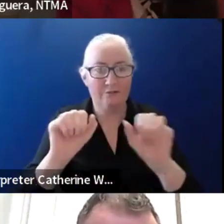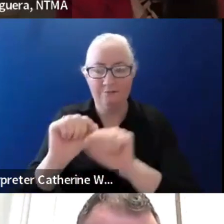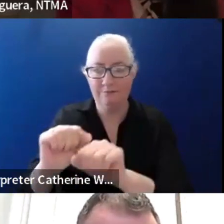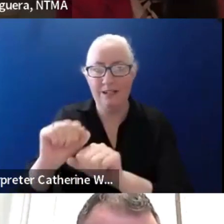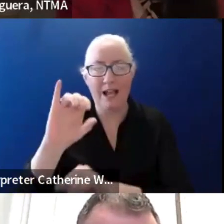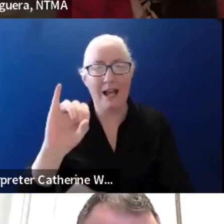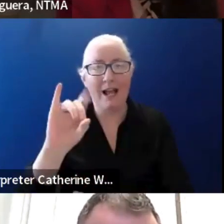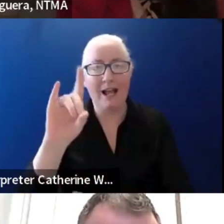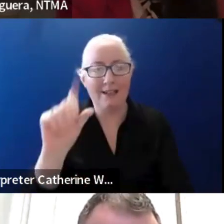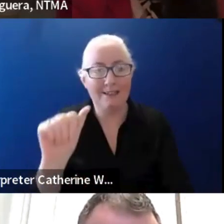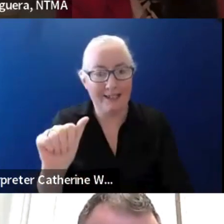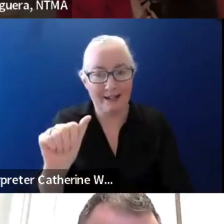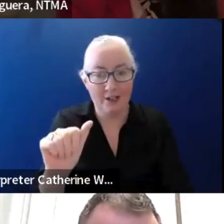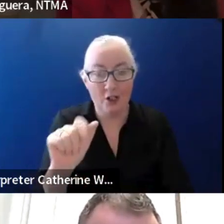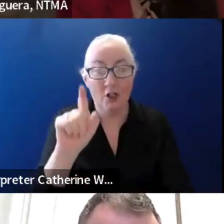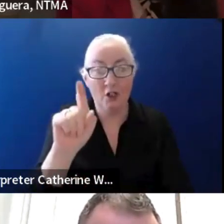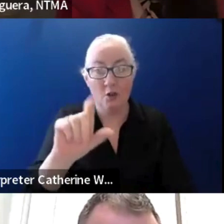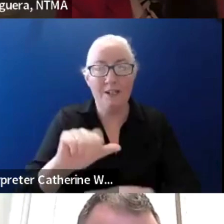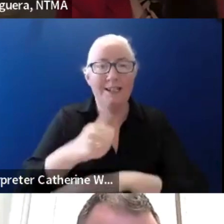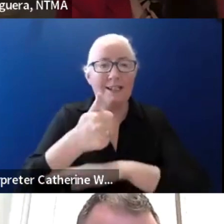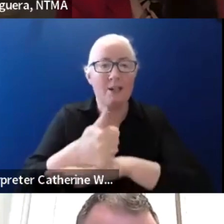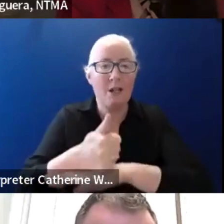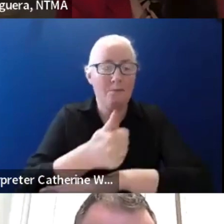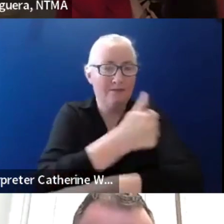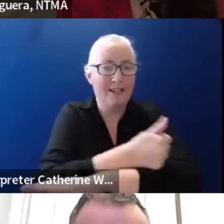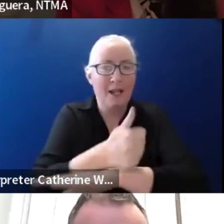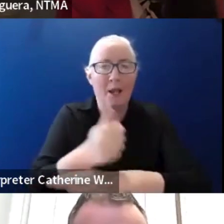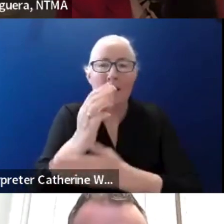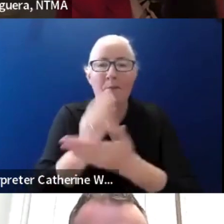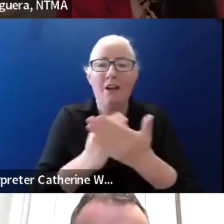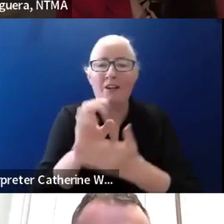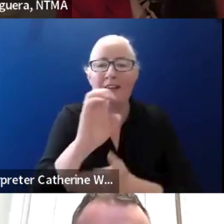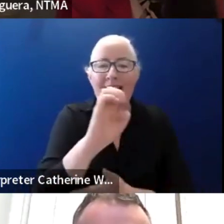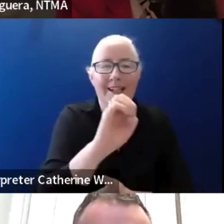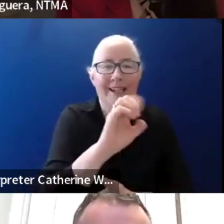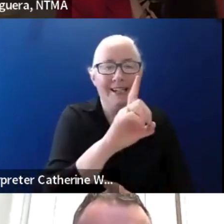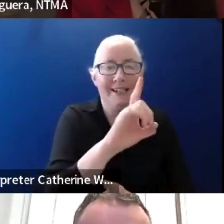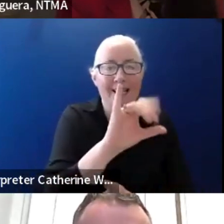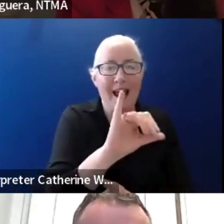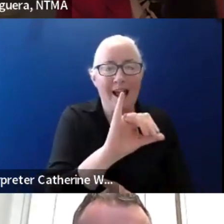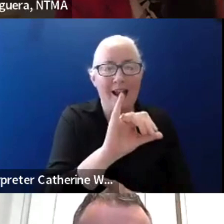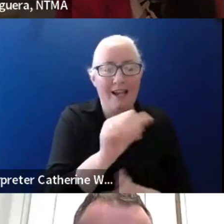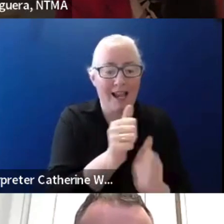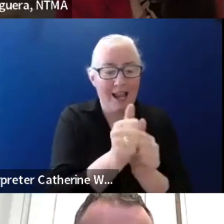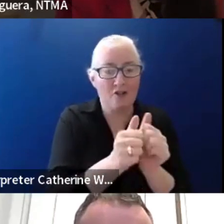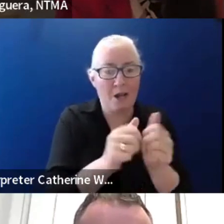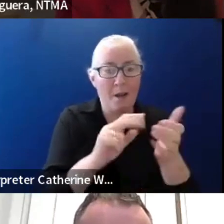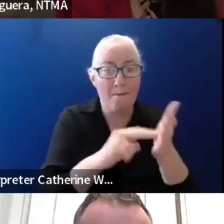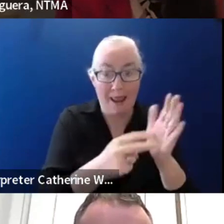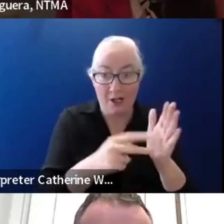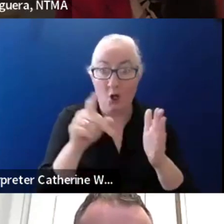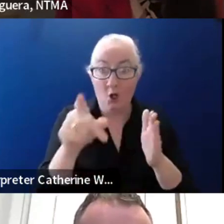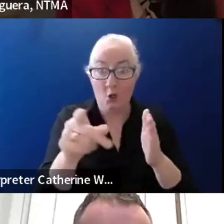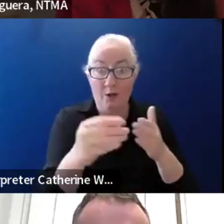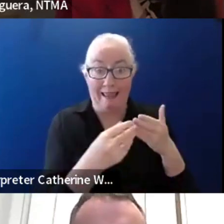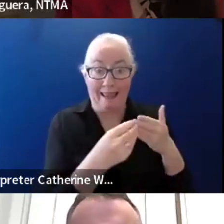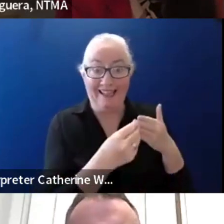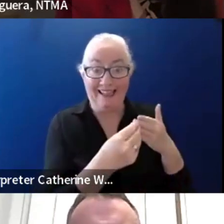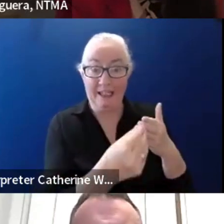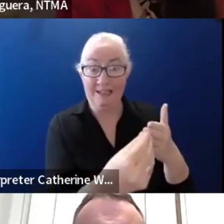You established neurodiversity pillar as part of your EDI action plan. And you were appointed the lead of the